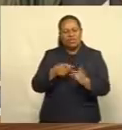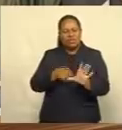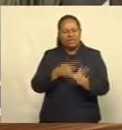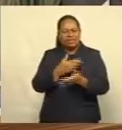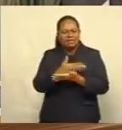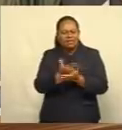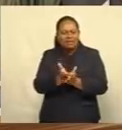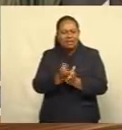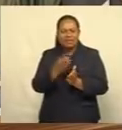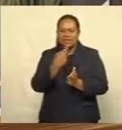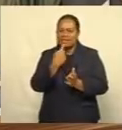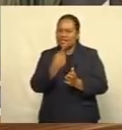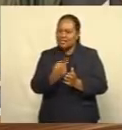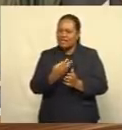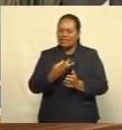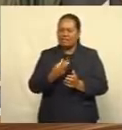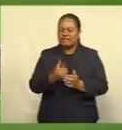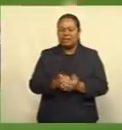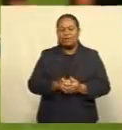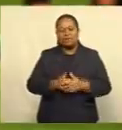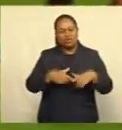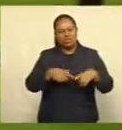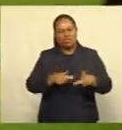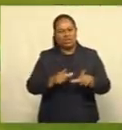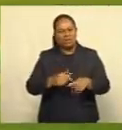players' Sevens journeys are cut short.